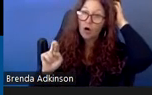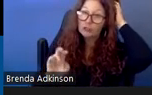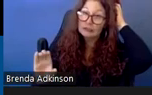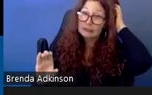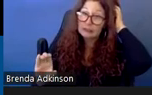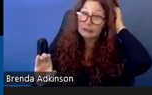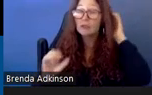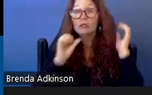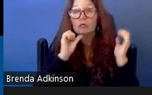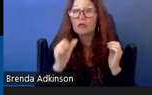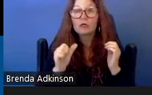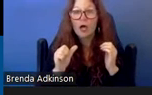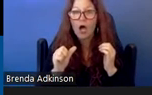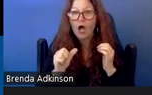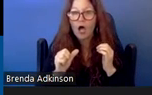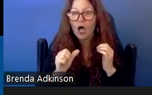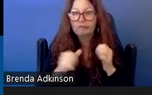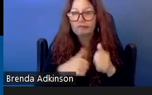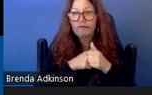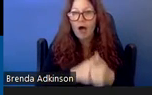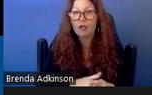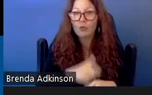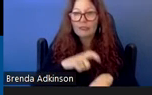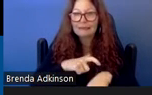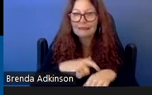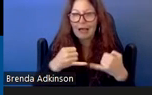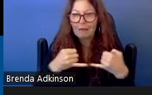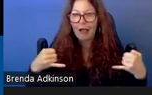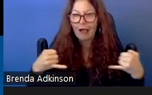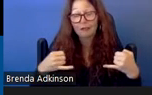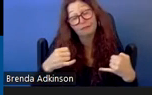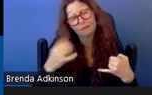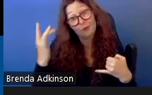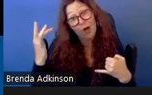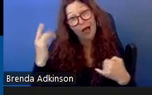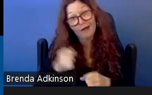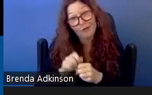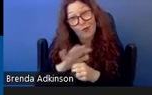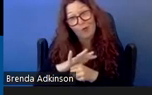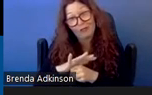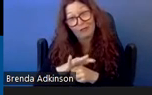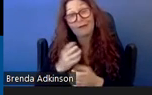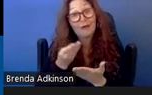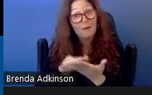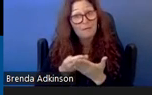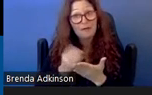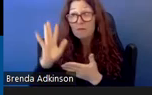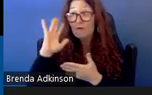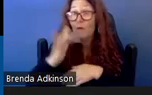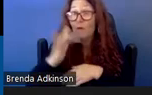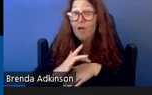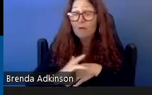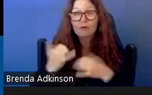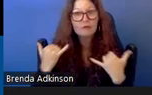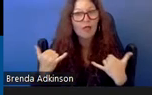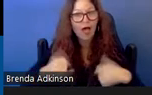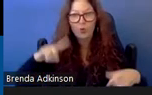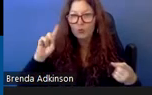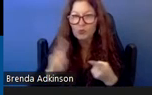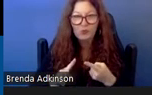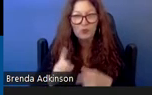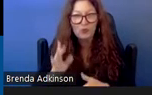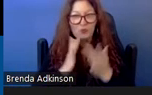that timeline since COVID in 2020, and funding is becoming more scarce. It is now more accurate at the 9